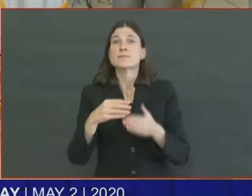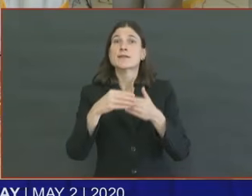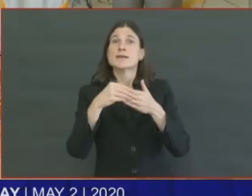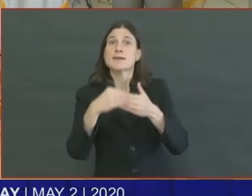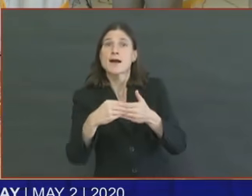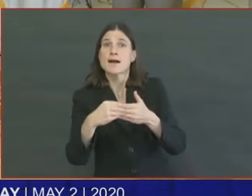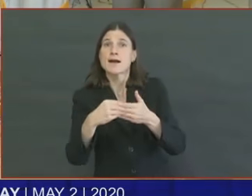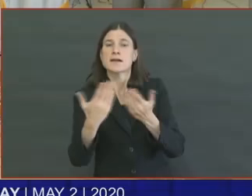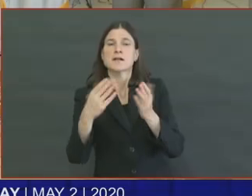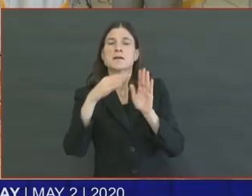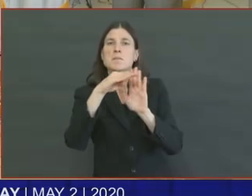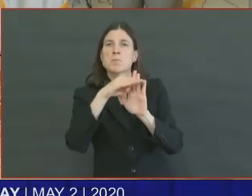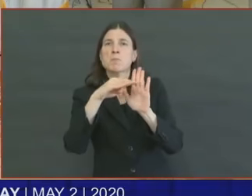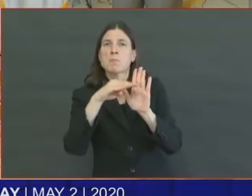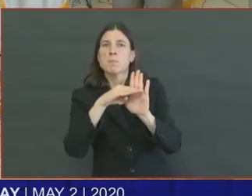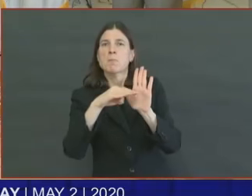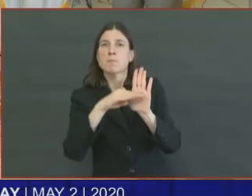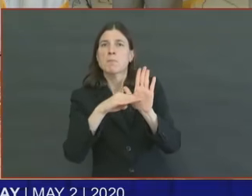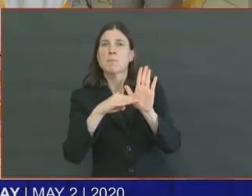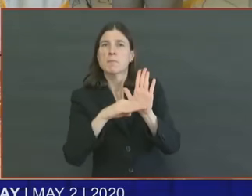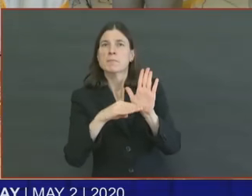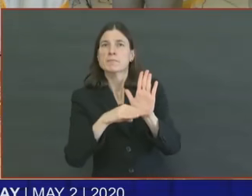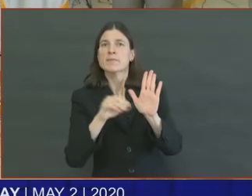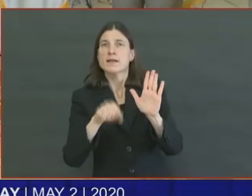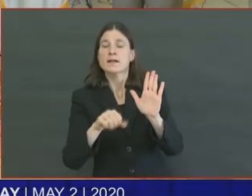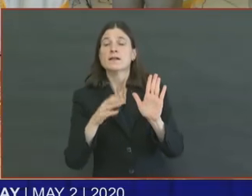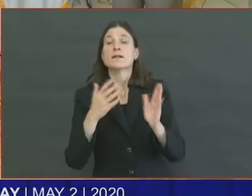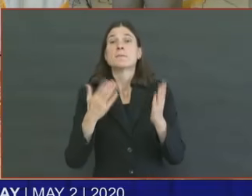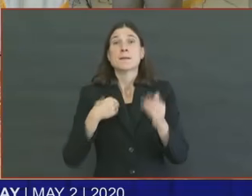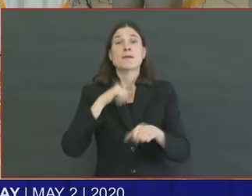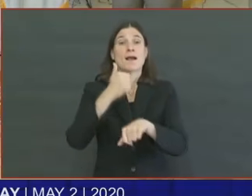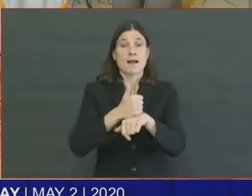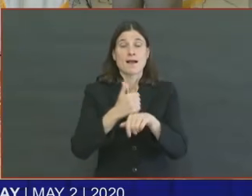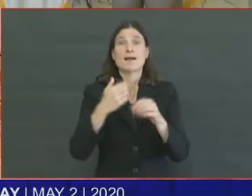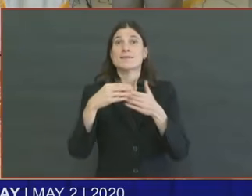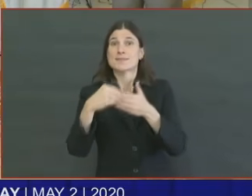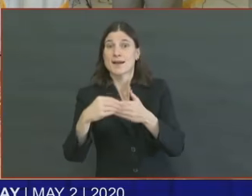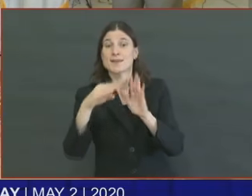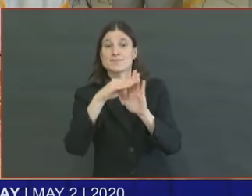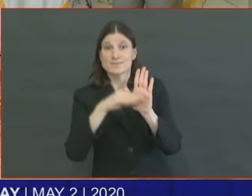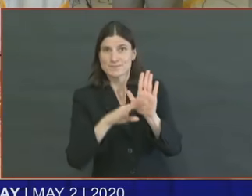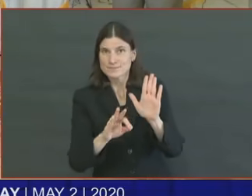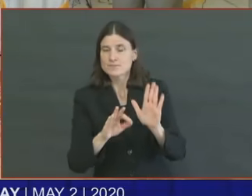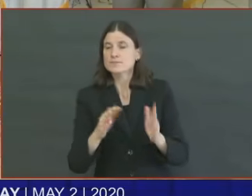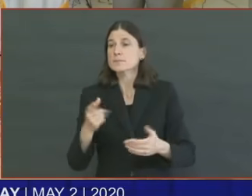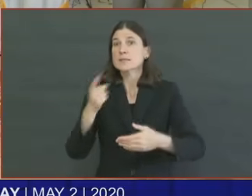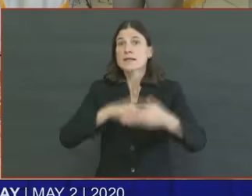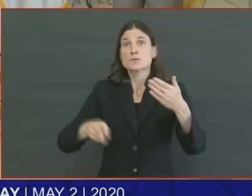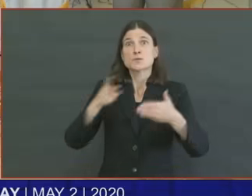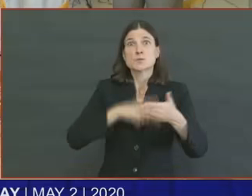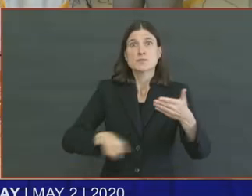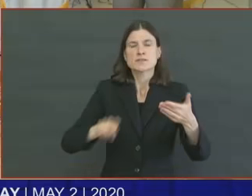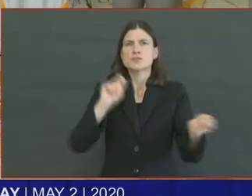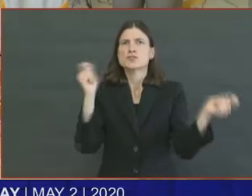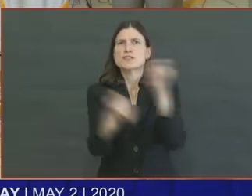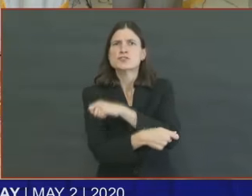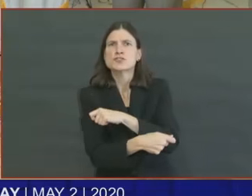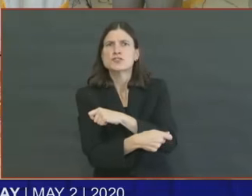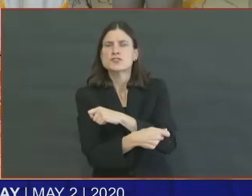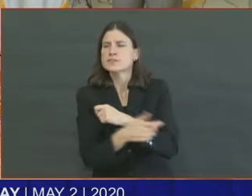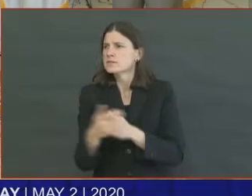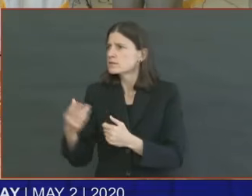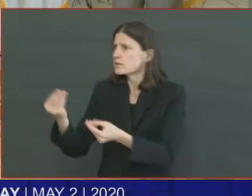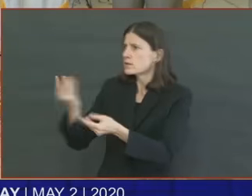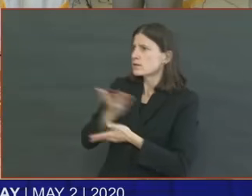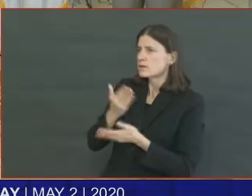is guidance subject to change because we are still working on it. But going out to